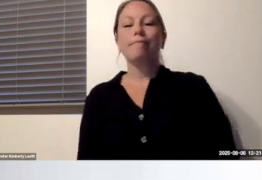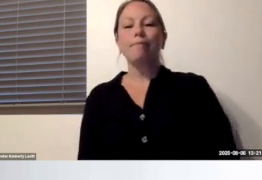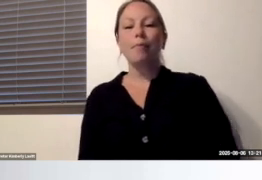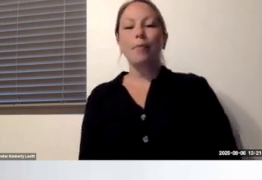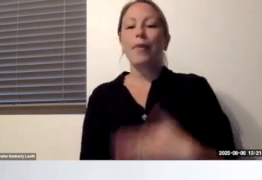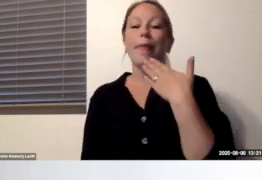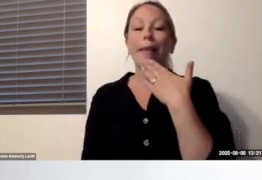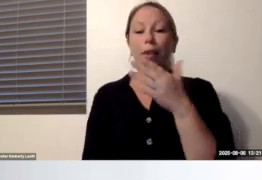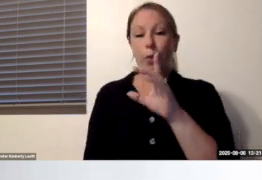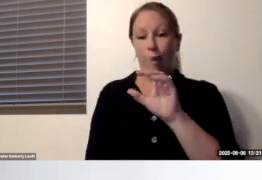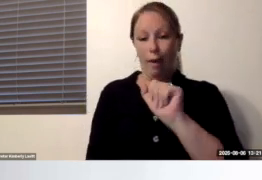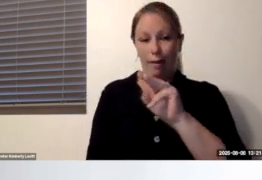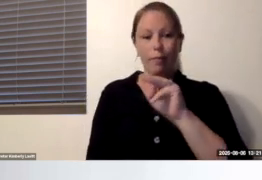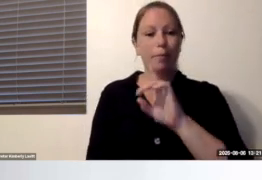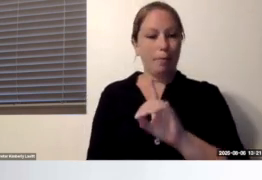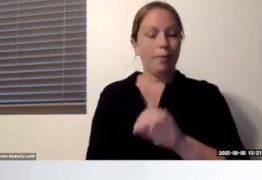Thank you, Adam.